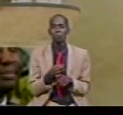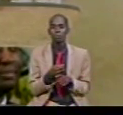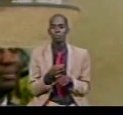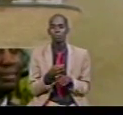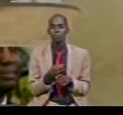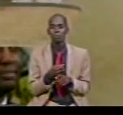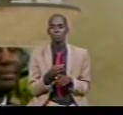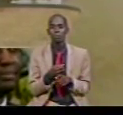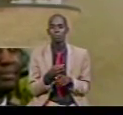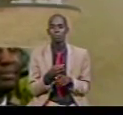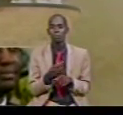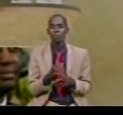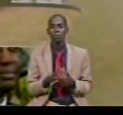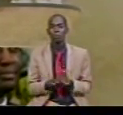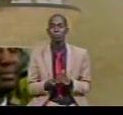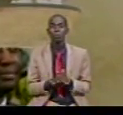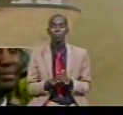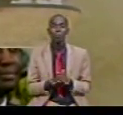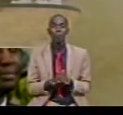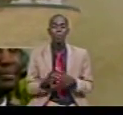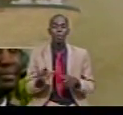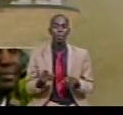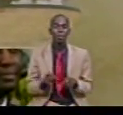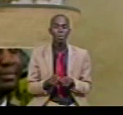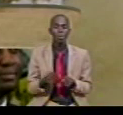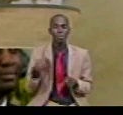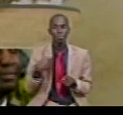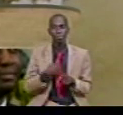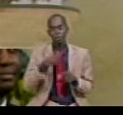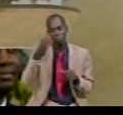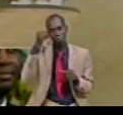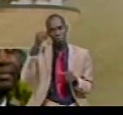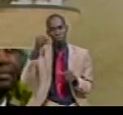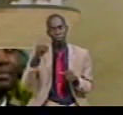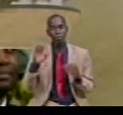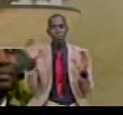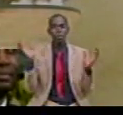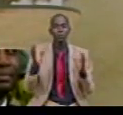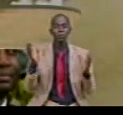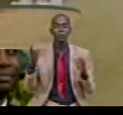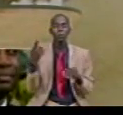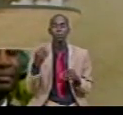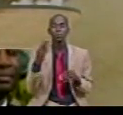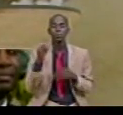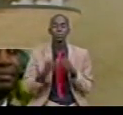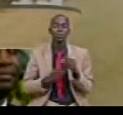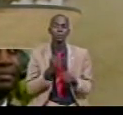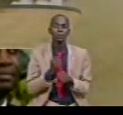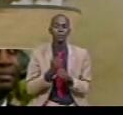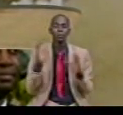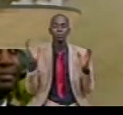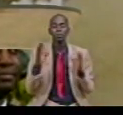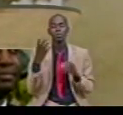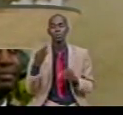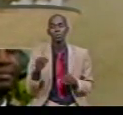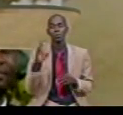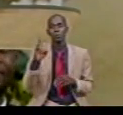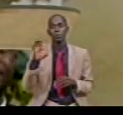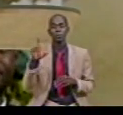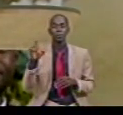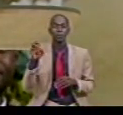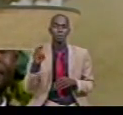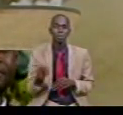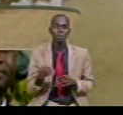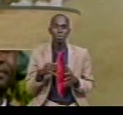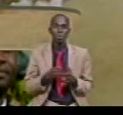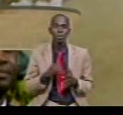gets clean. As we commemorate the Jubilee anniversary of the Deeper Christian Life Ministry today, it is